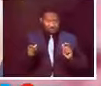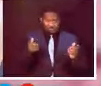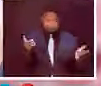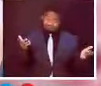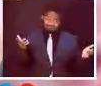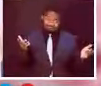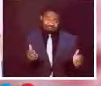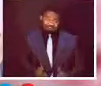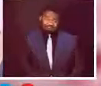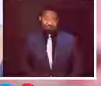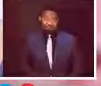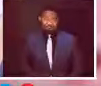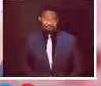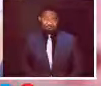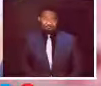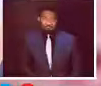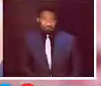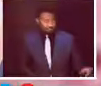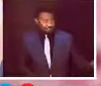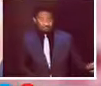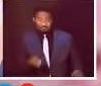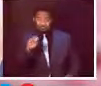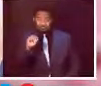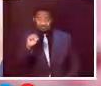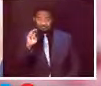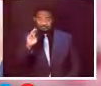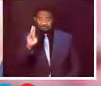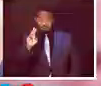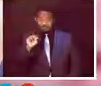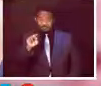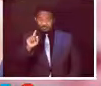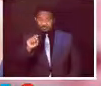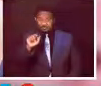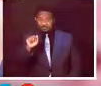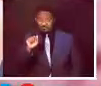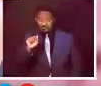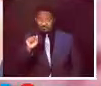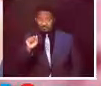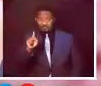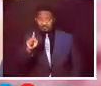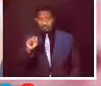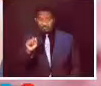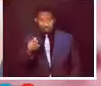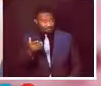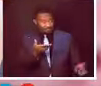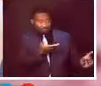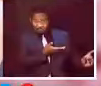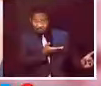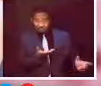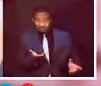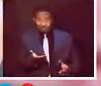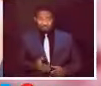Well, Honorable Muntaka is here. Go to the records and see whether throughout the life